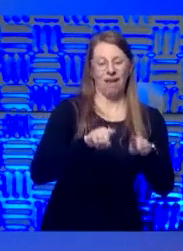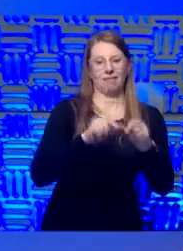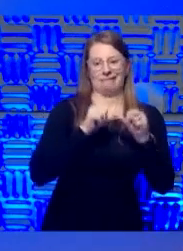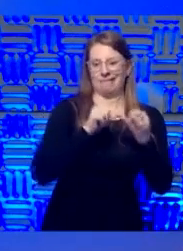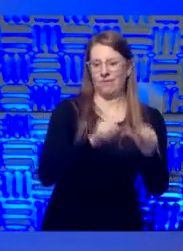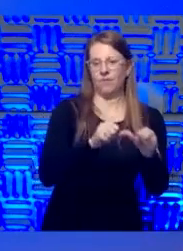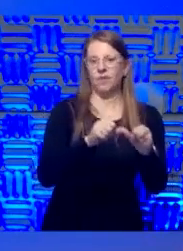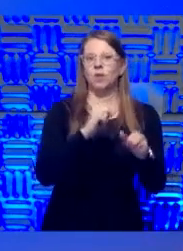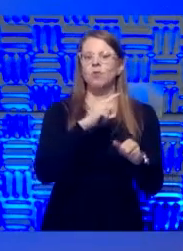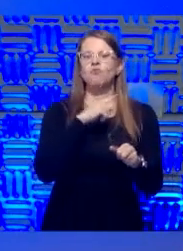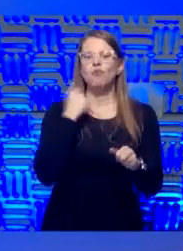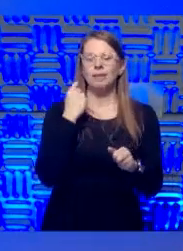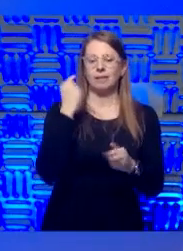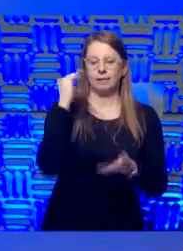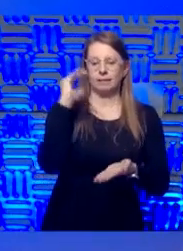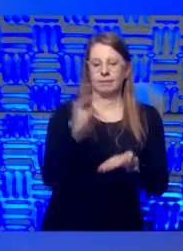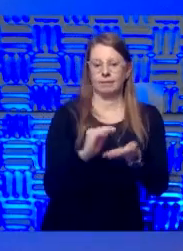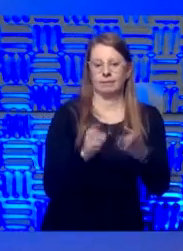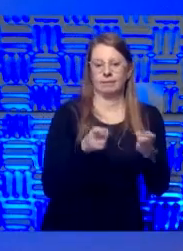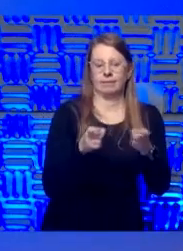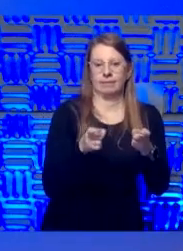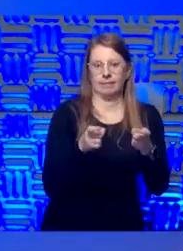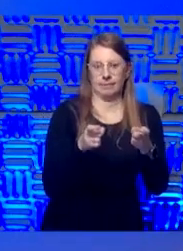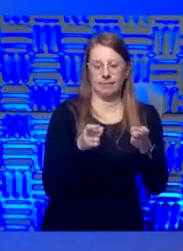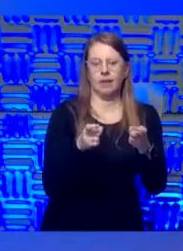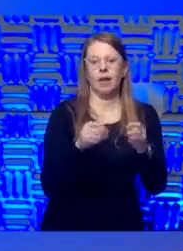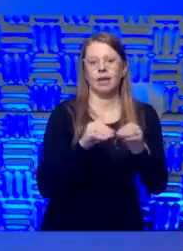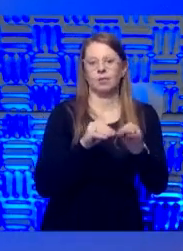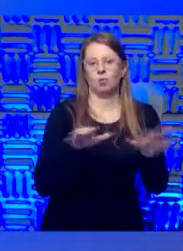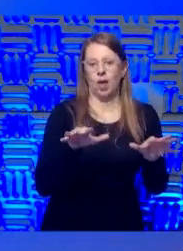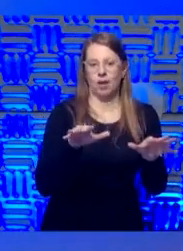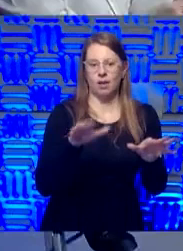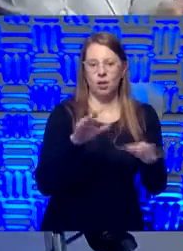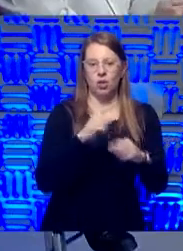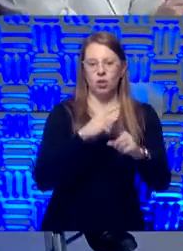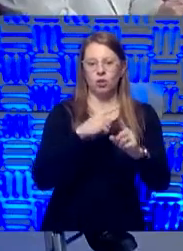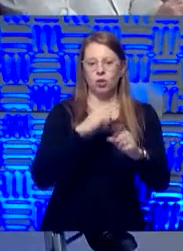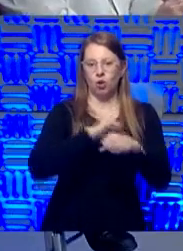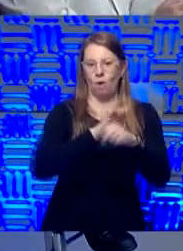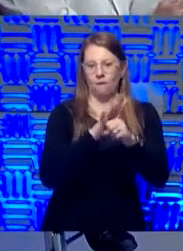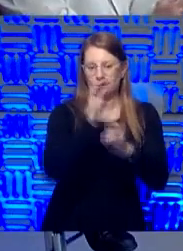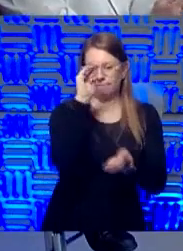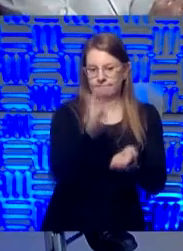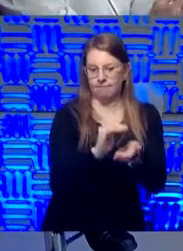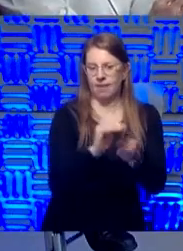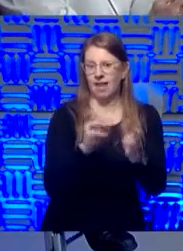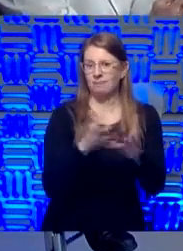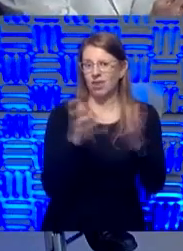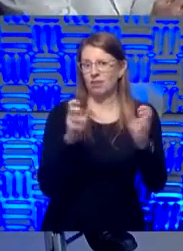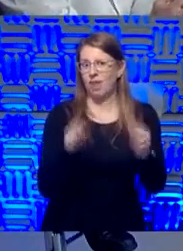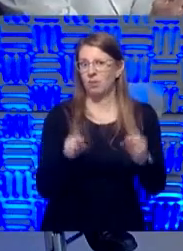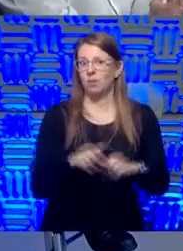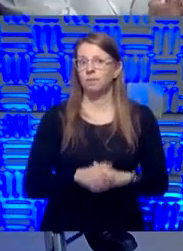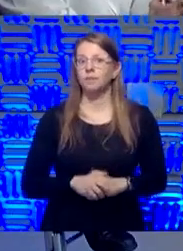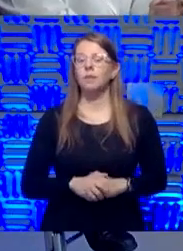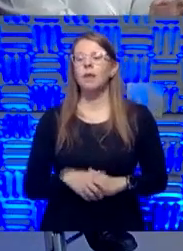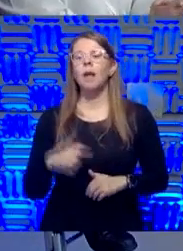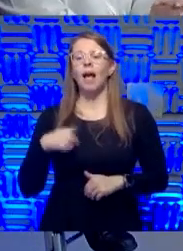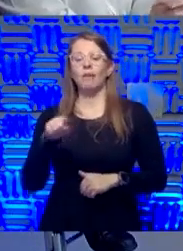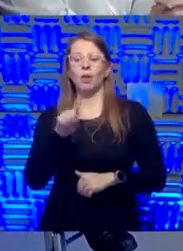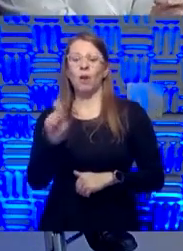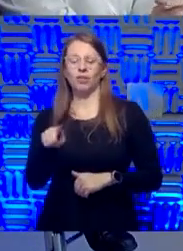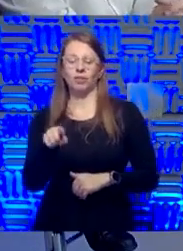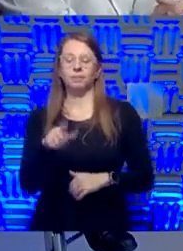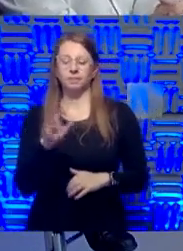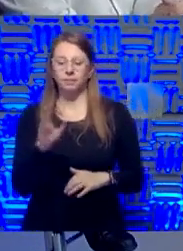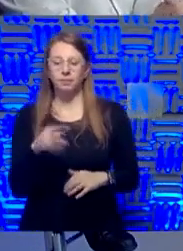maintaining risk mitigation and spread of COVID as much as possible. Bill or I do David, have a other question, thoughts? on that, Please. because